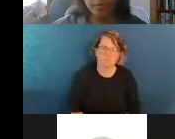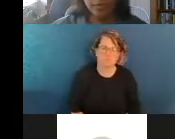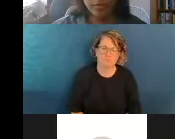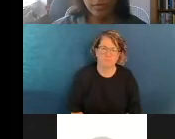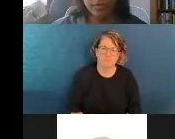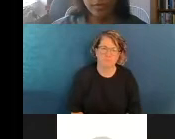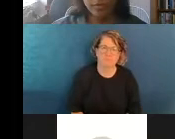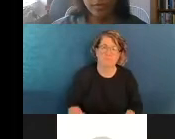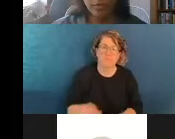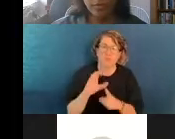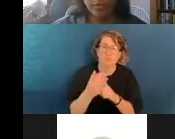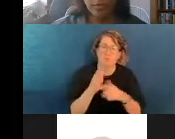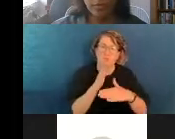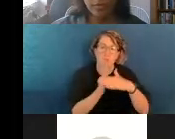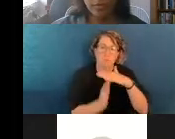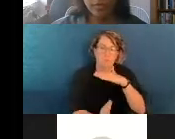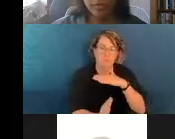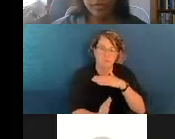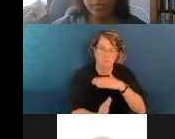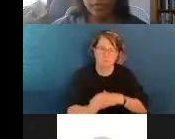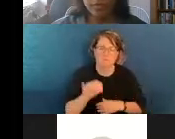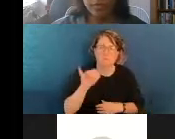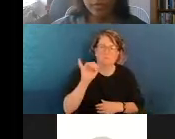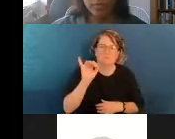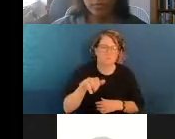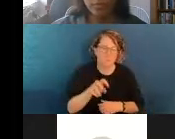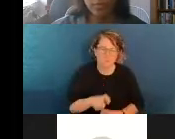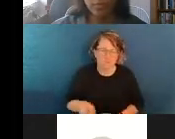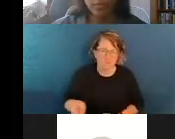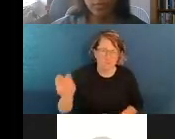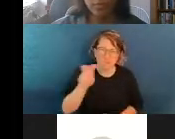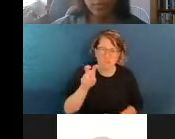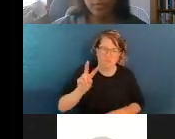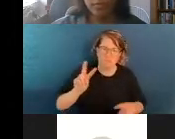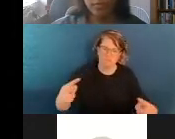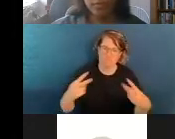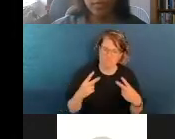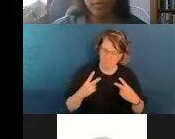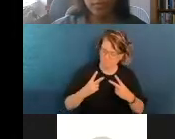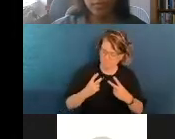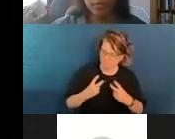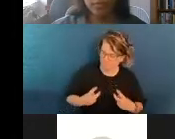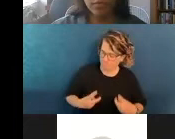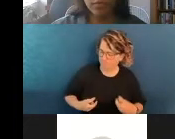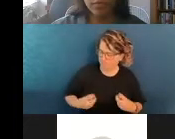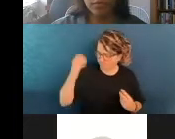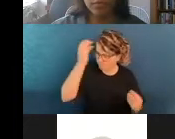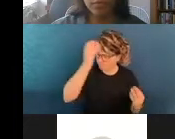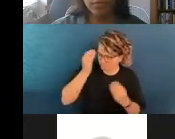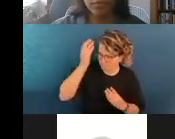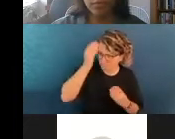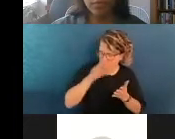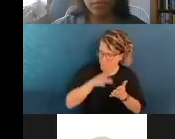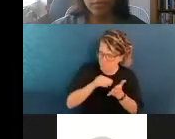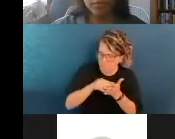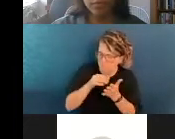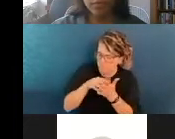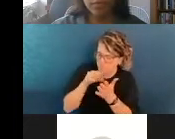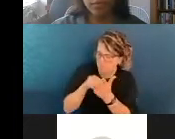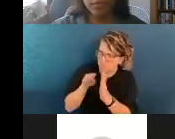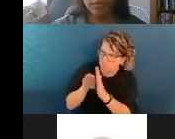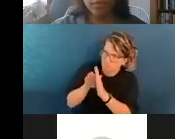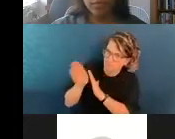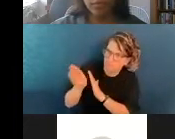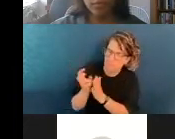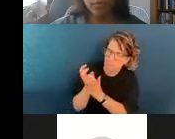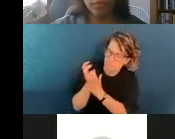Cultural humility is a lifelong journey of self-evaluation, reflection, and learning to deepen our understanding